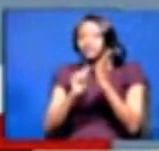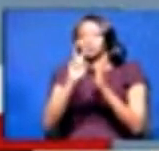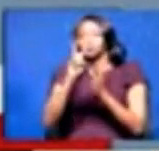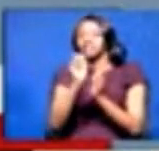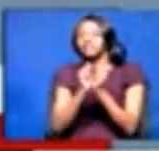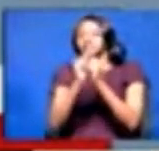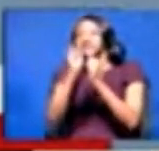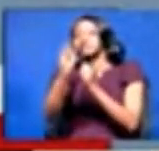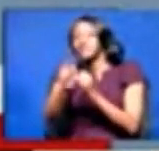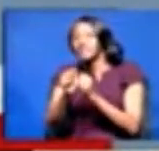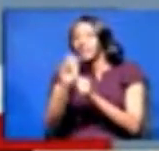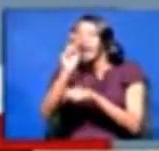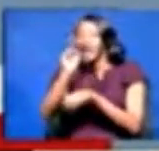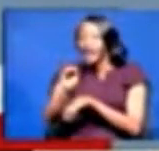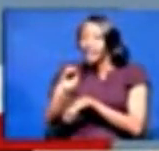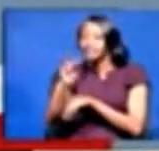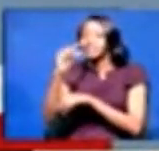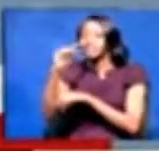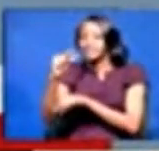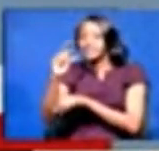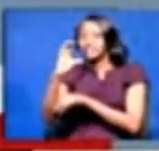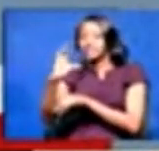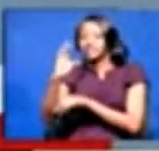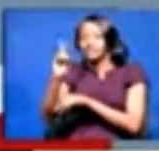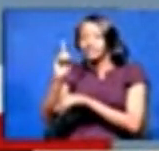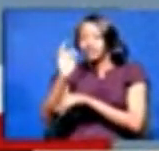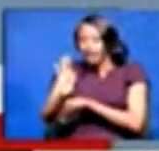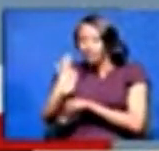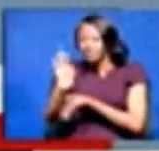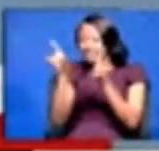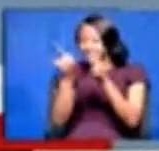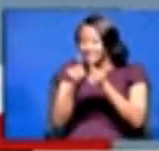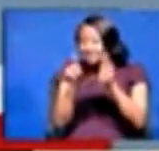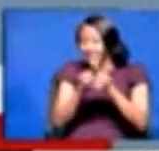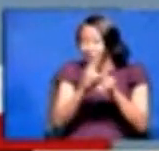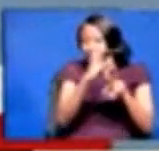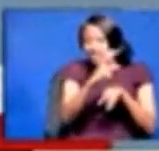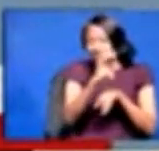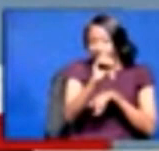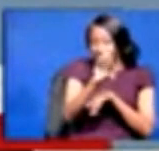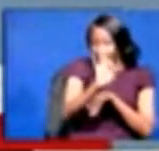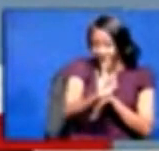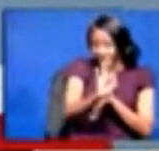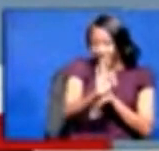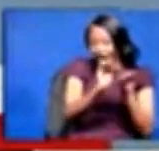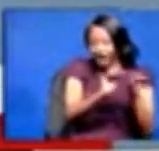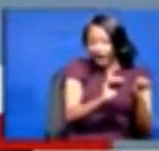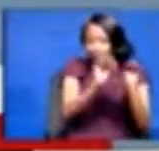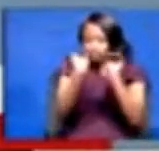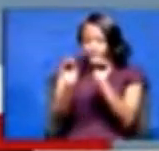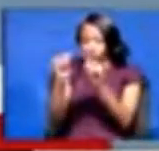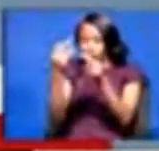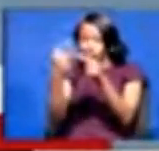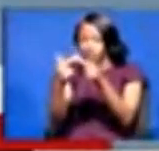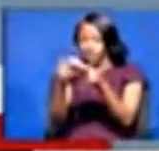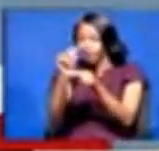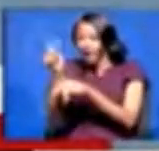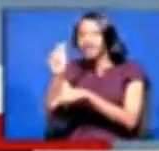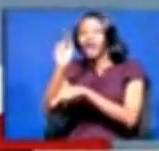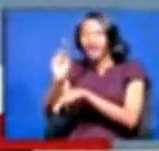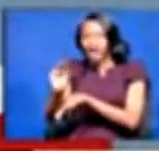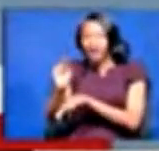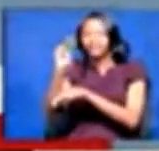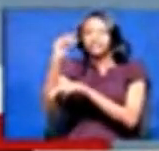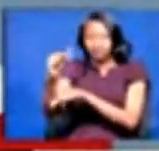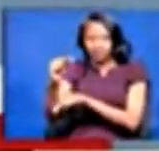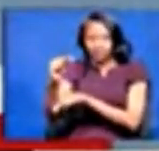mm-hmm. now, which is just, the same CDF that has mutated to something else. Mm-hmm. So it has mutated to now a government, a national government